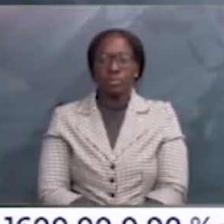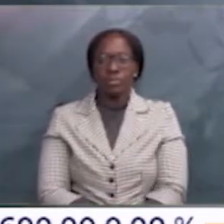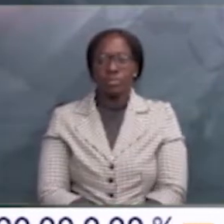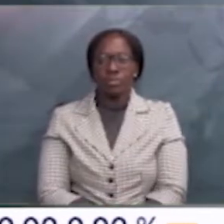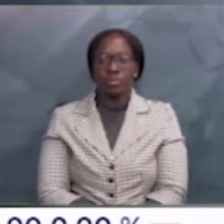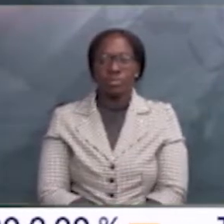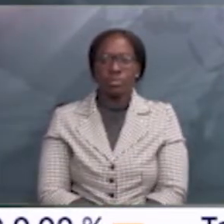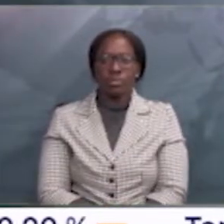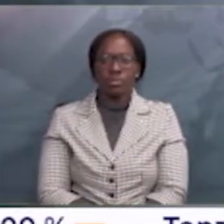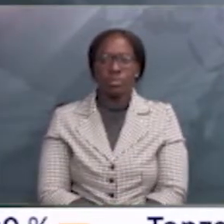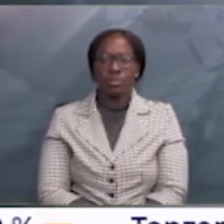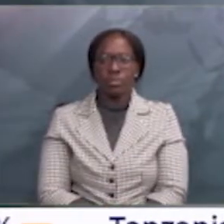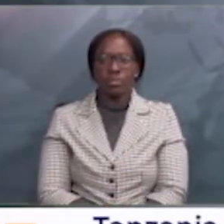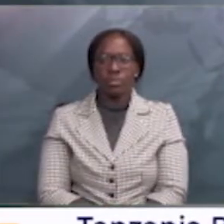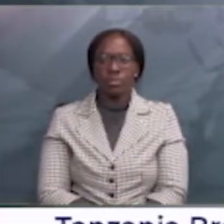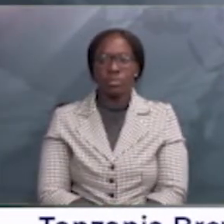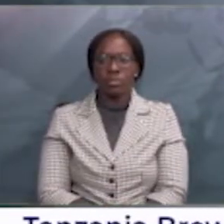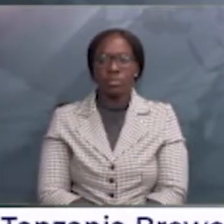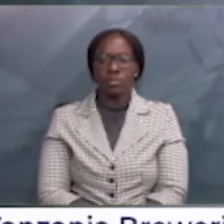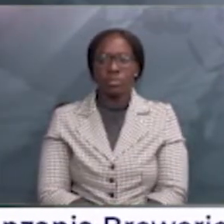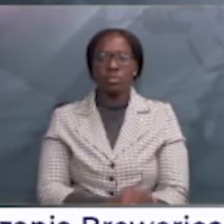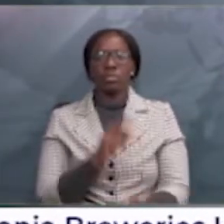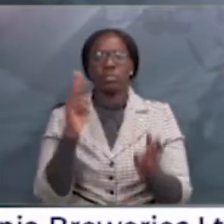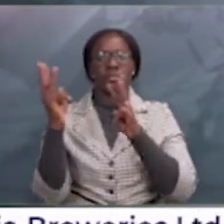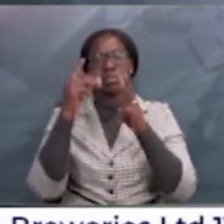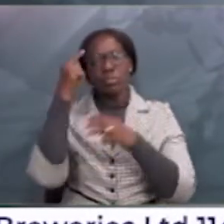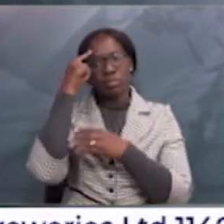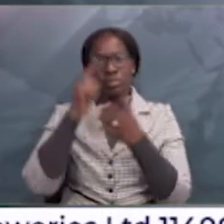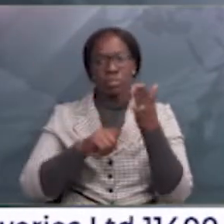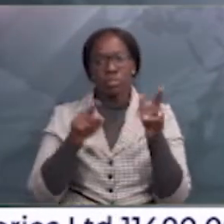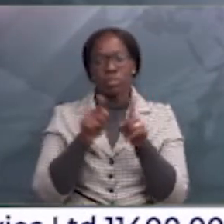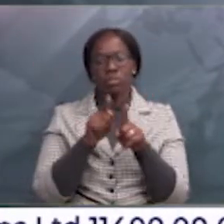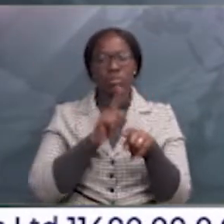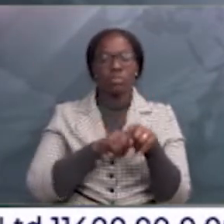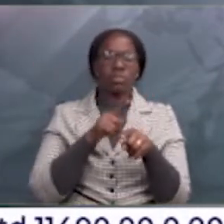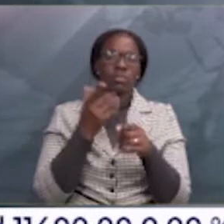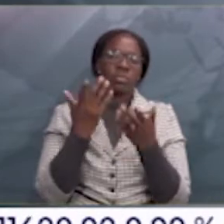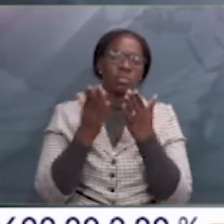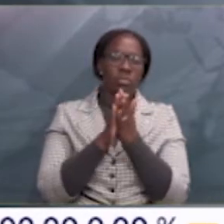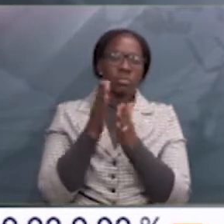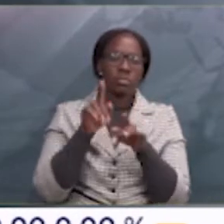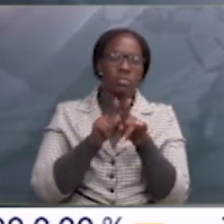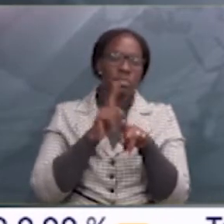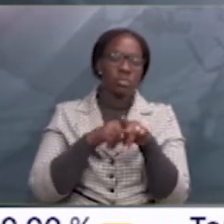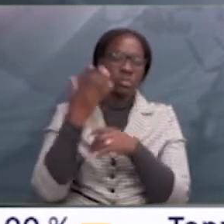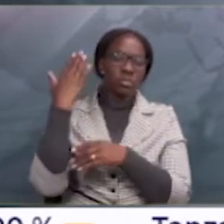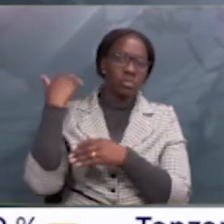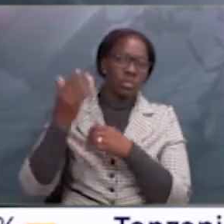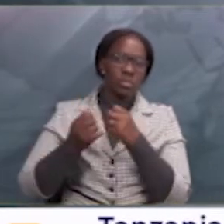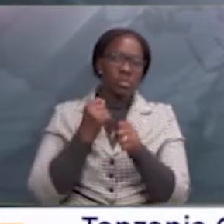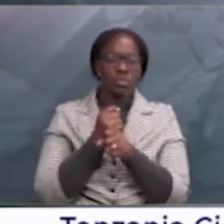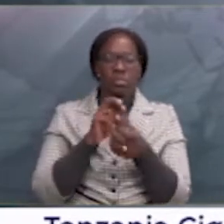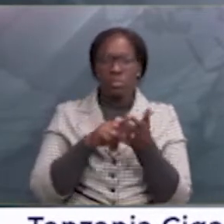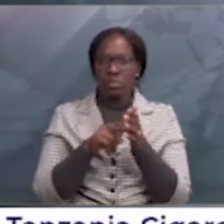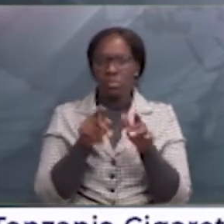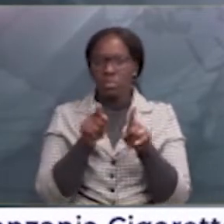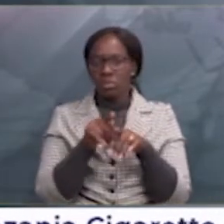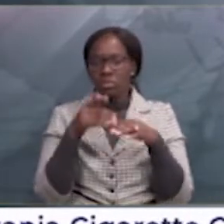what do you make of the current weather in comparison with the same period last year? Have the patterns shifted or stayed the